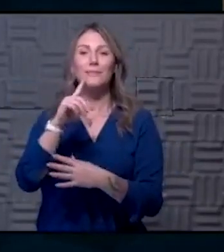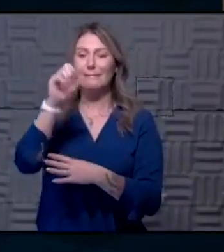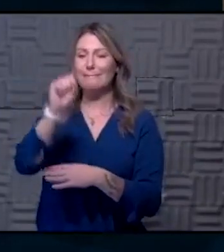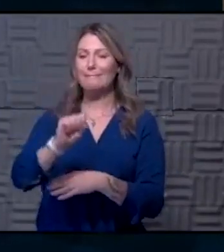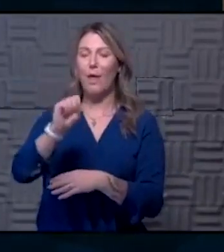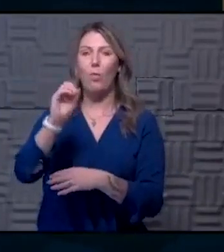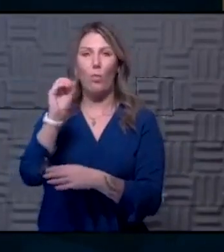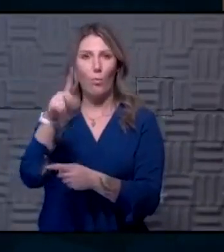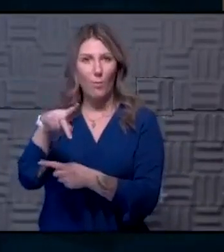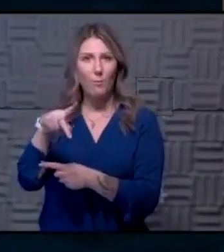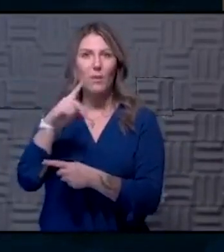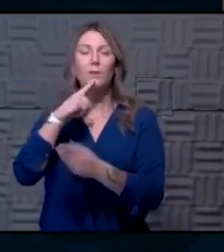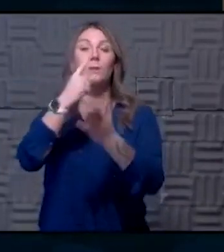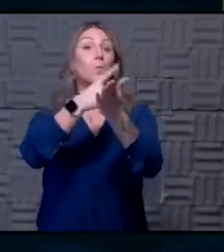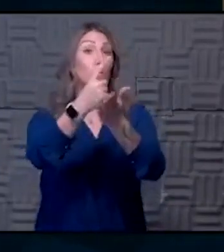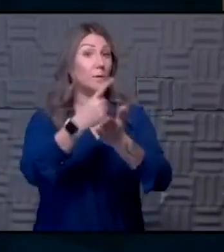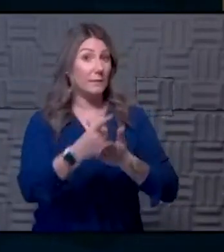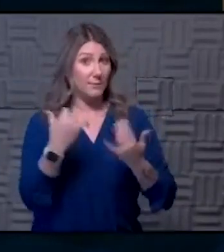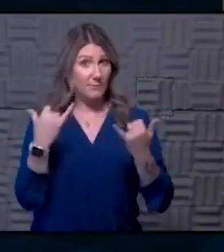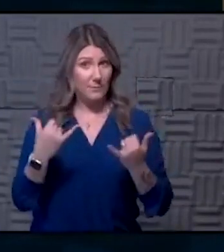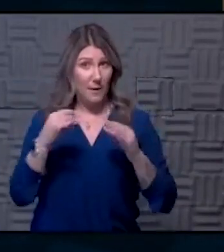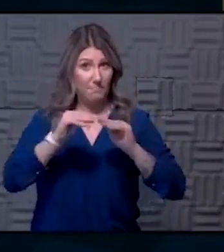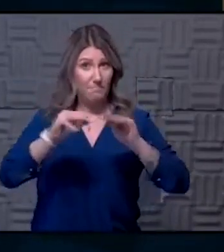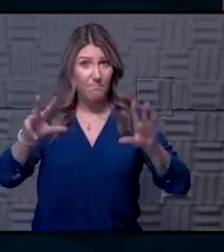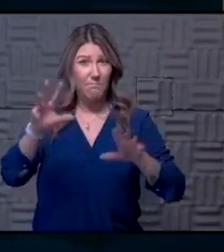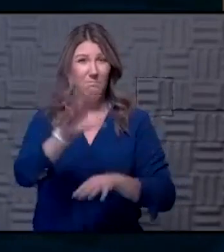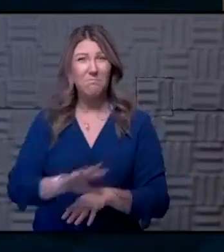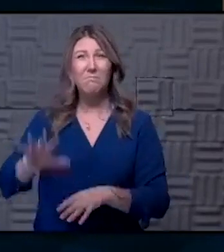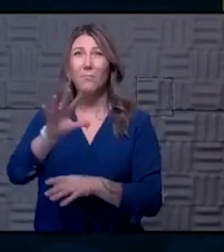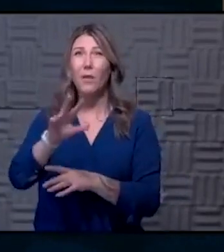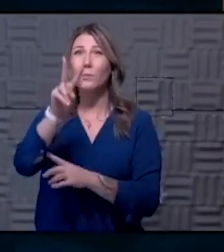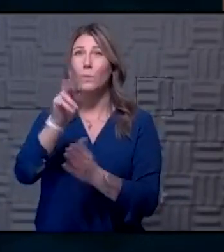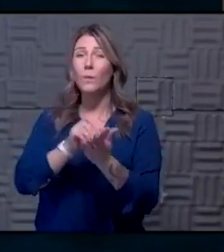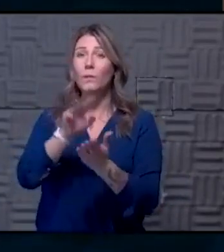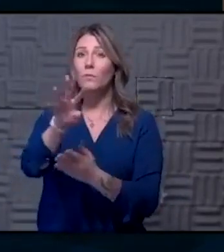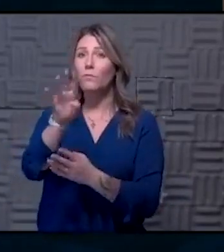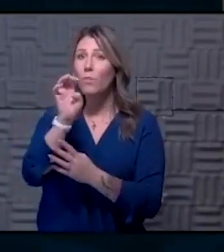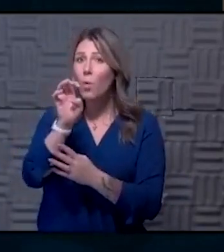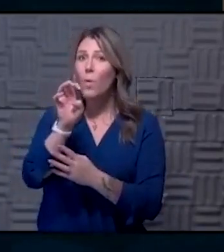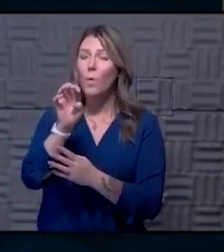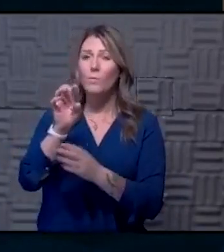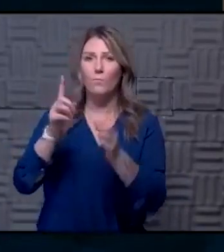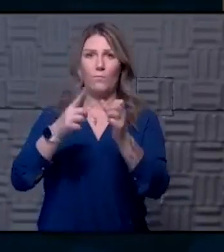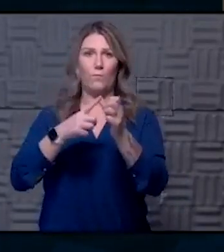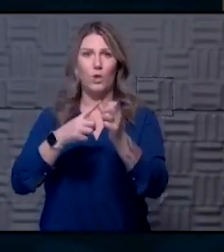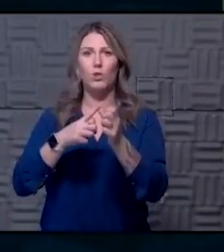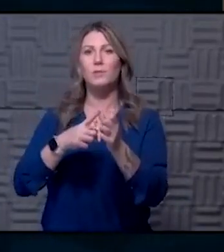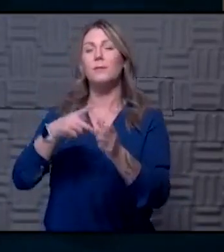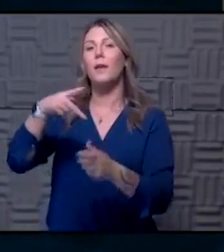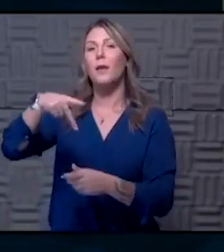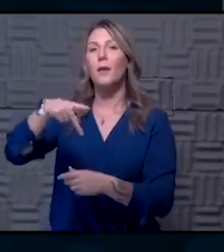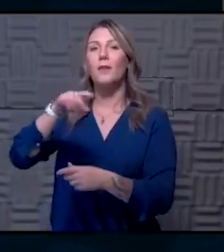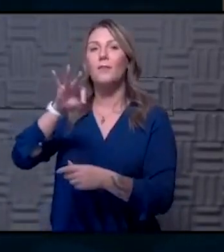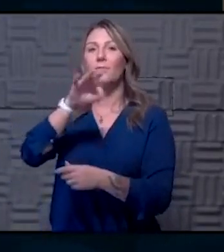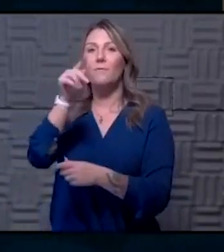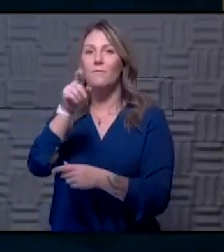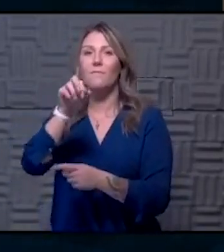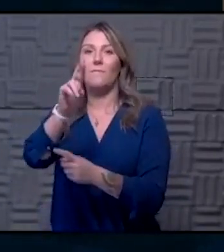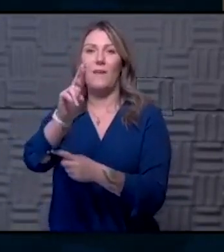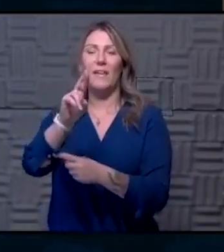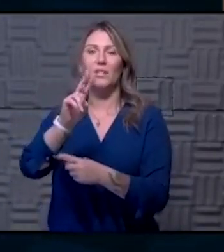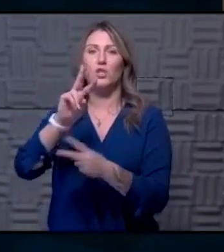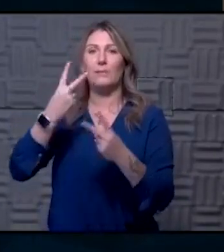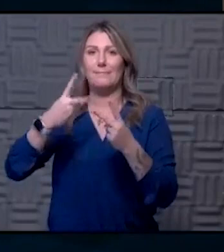doing that on a weekly basis. We do about 2,400 first dose Pfizer and 2,400 second